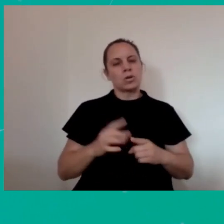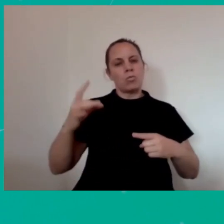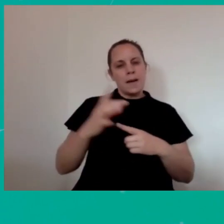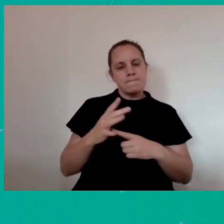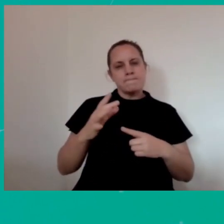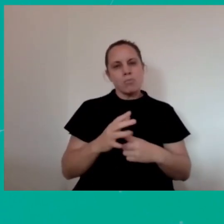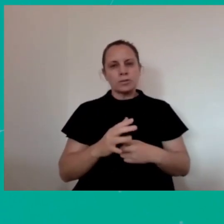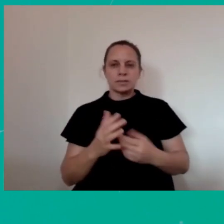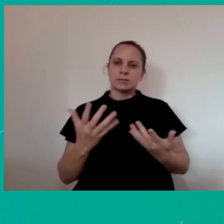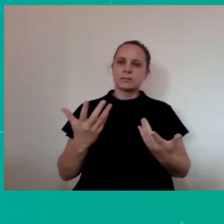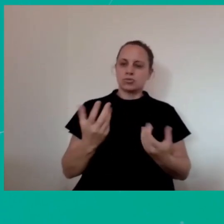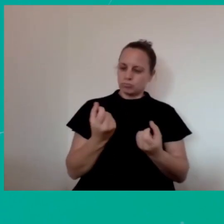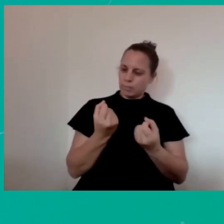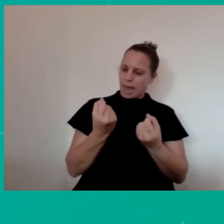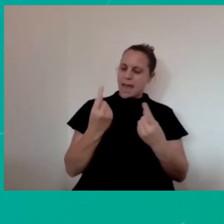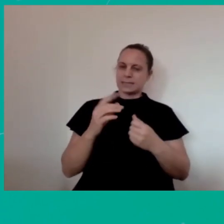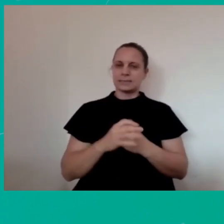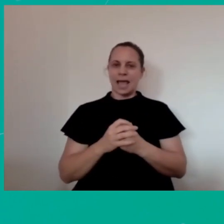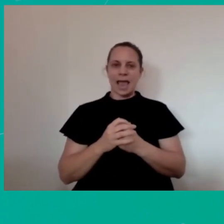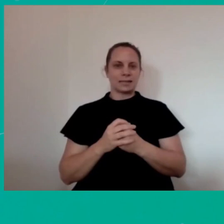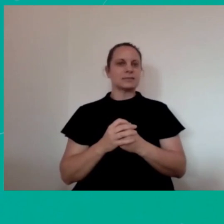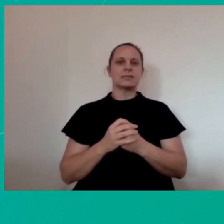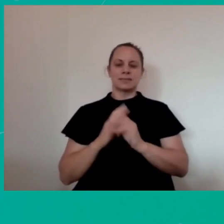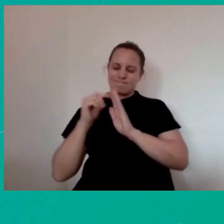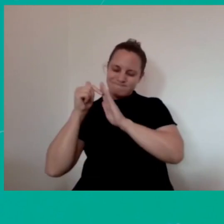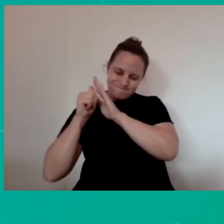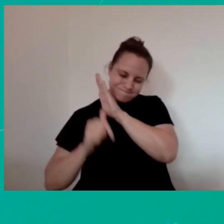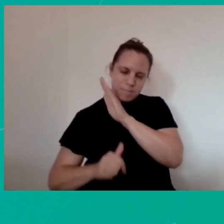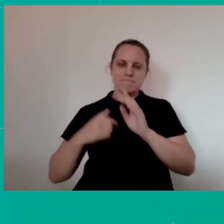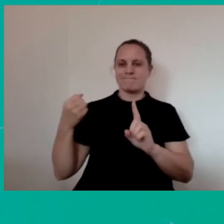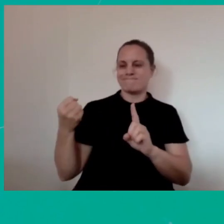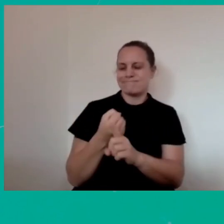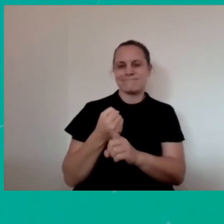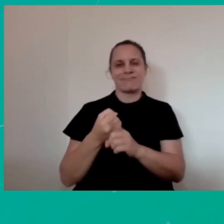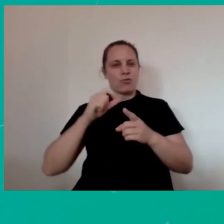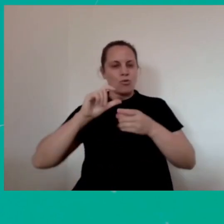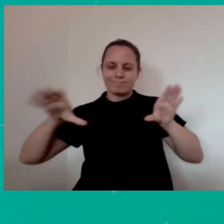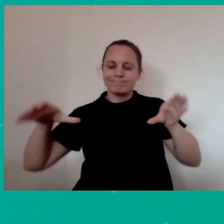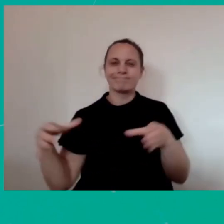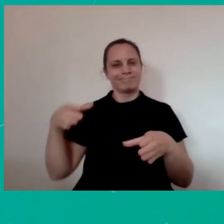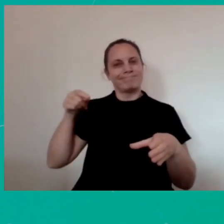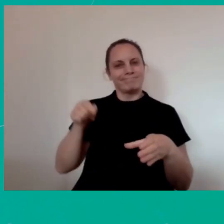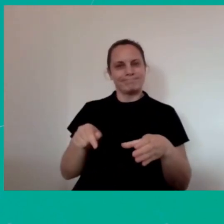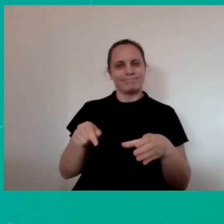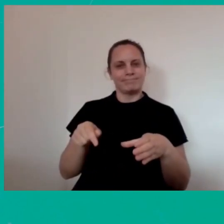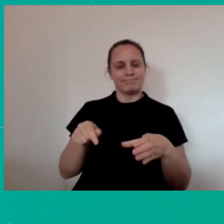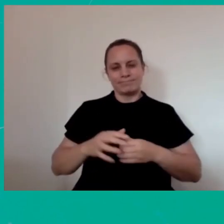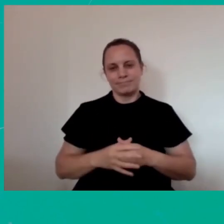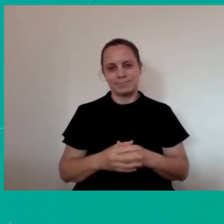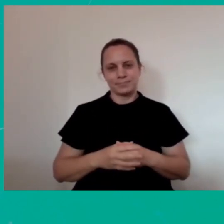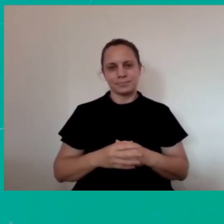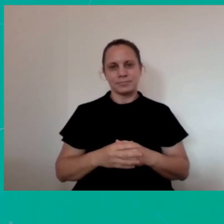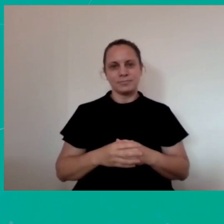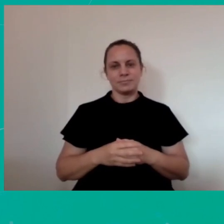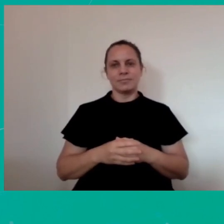magnitude of the violence affecting disabled people in Tangata Whaikaha Māori. Conservatively, that